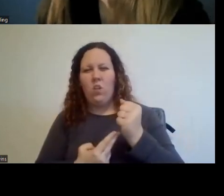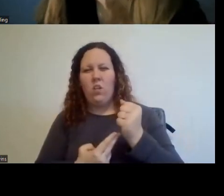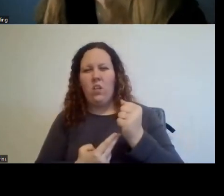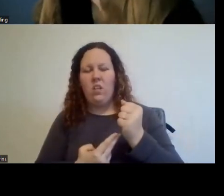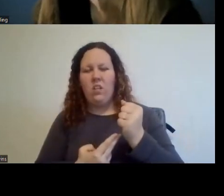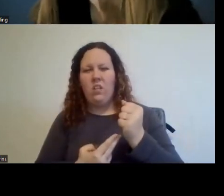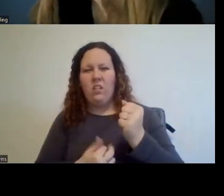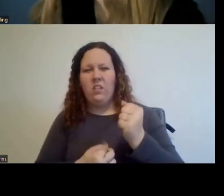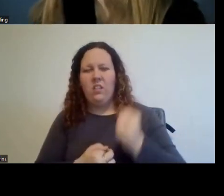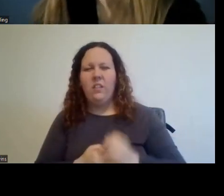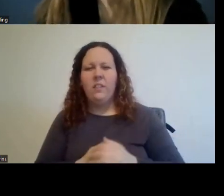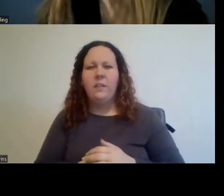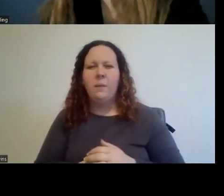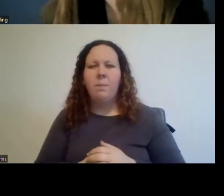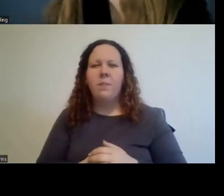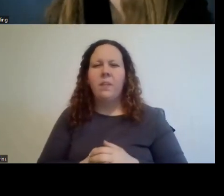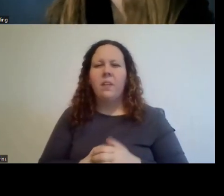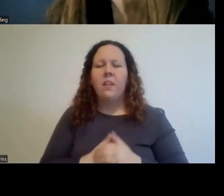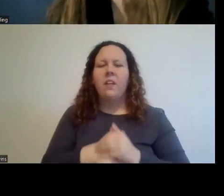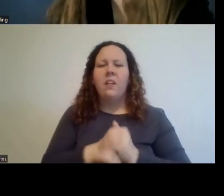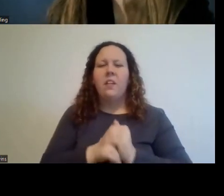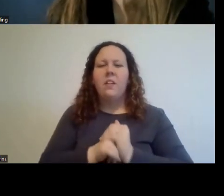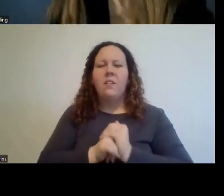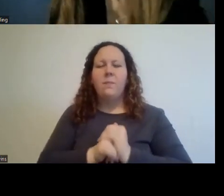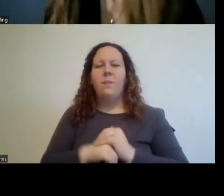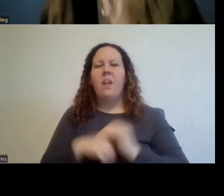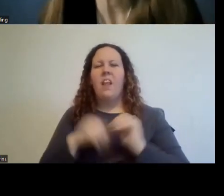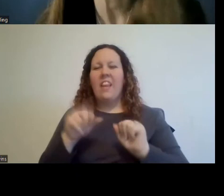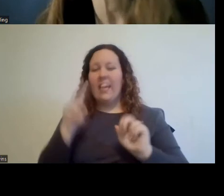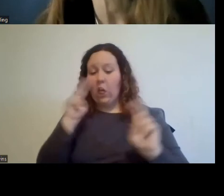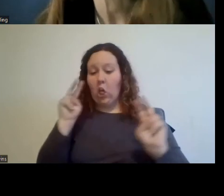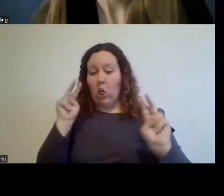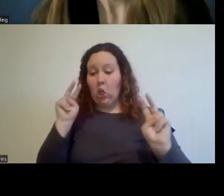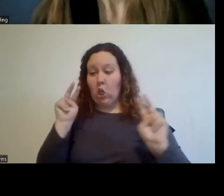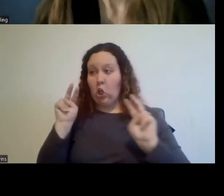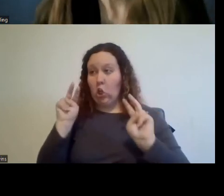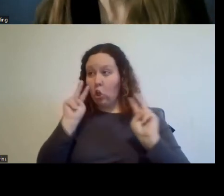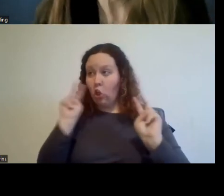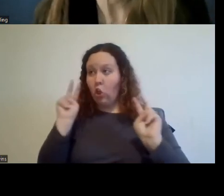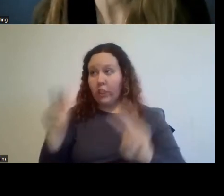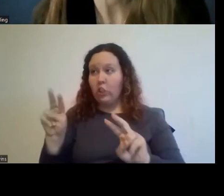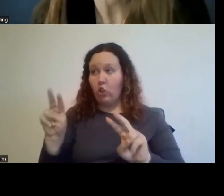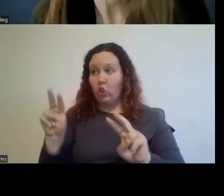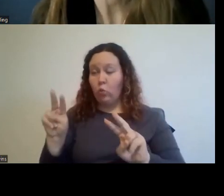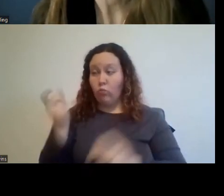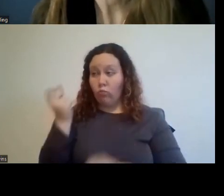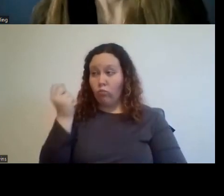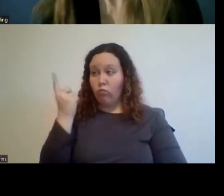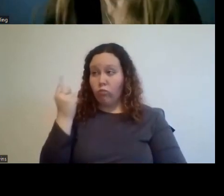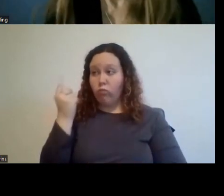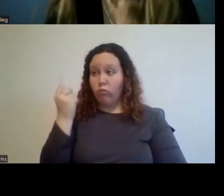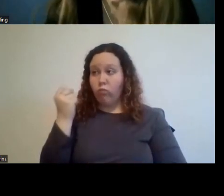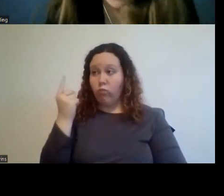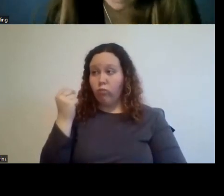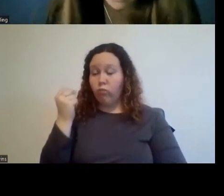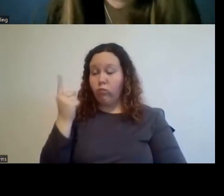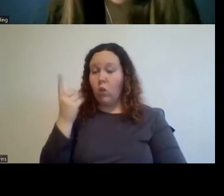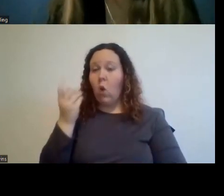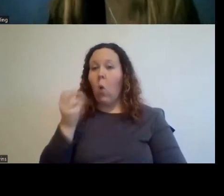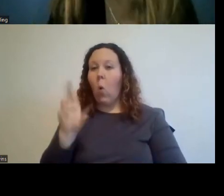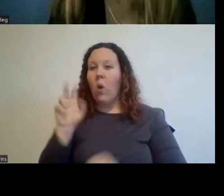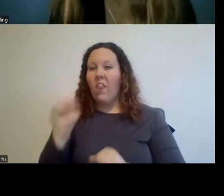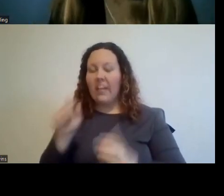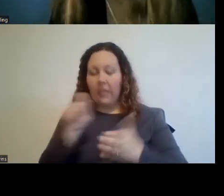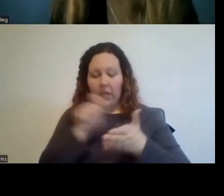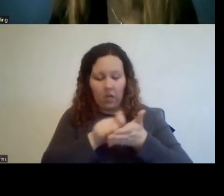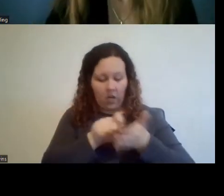take notes and still comprehend what you're saying. So they can look at you and understand what you're saying, or they can take notes. But